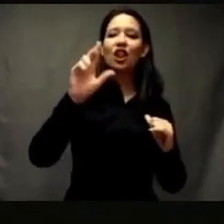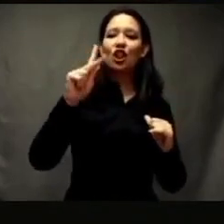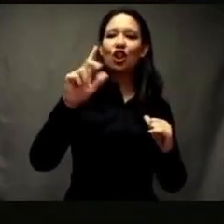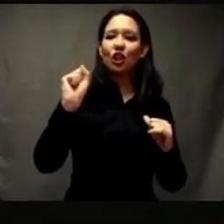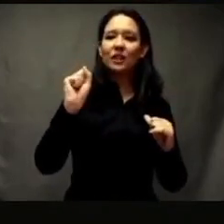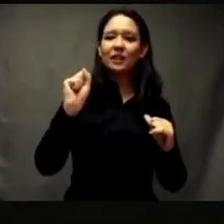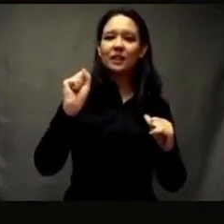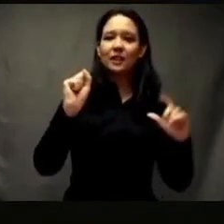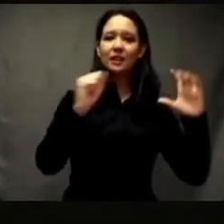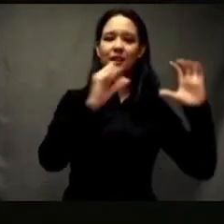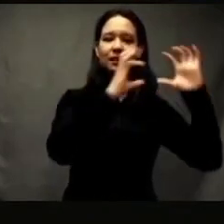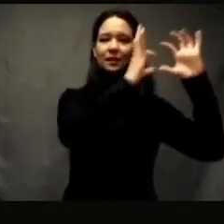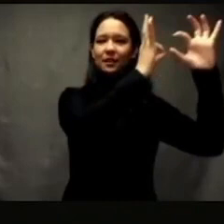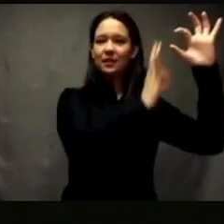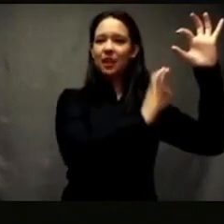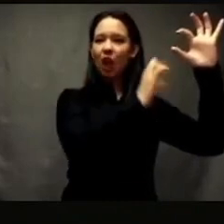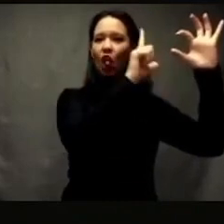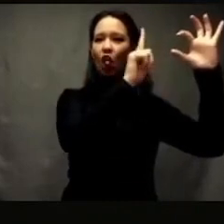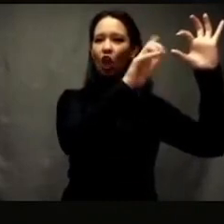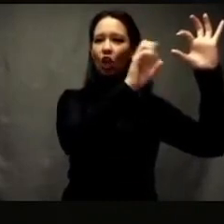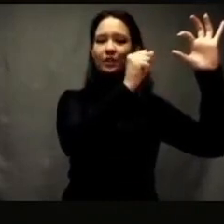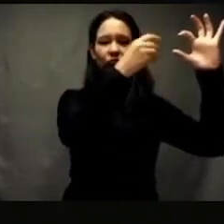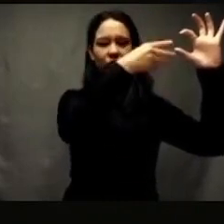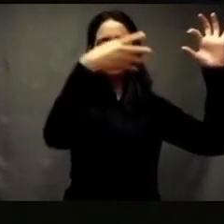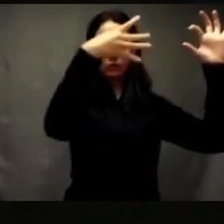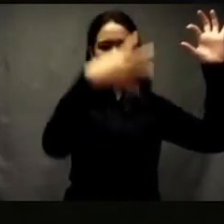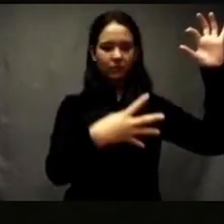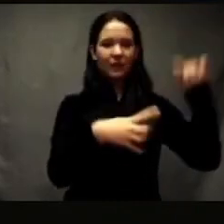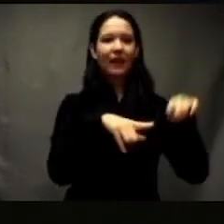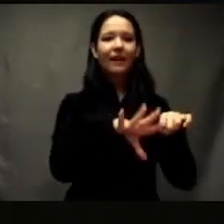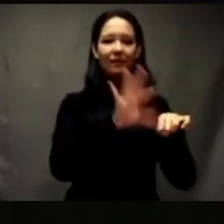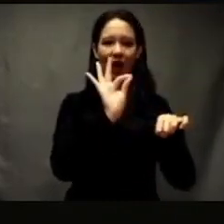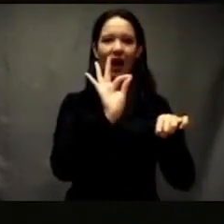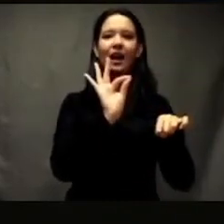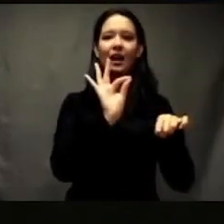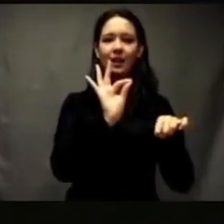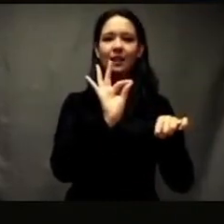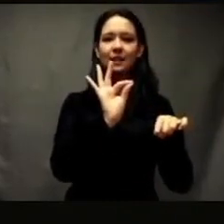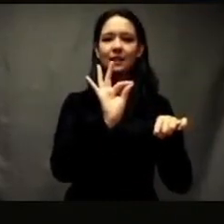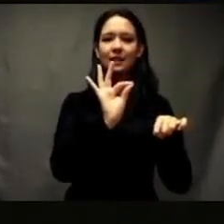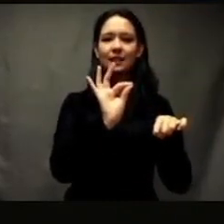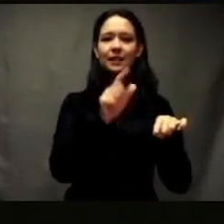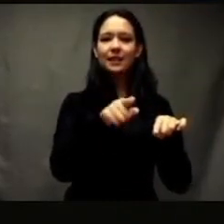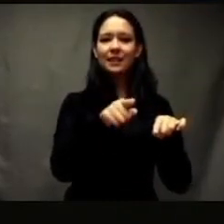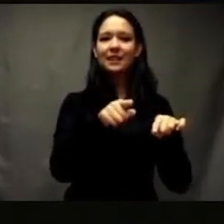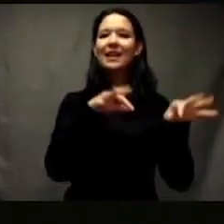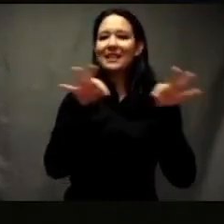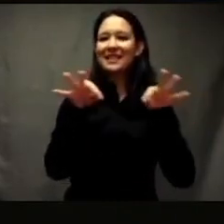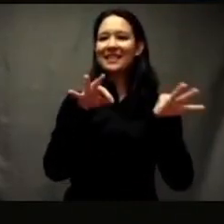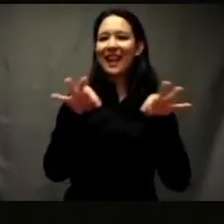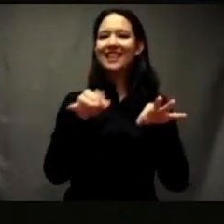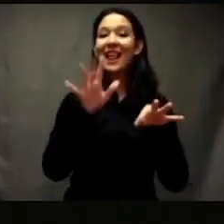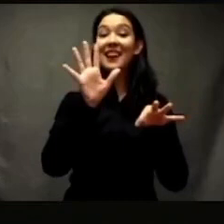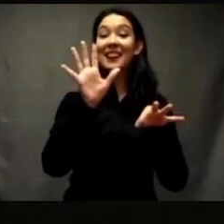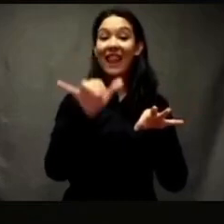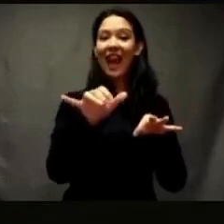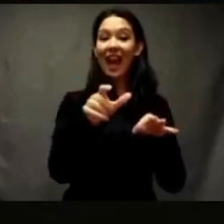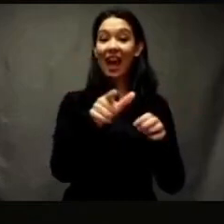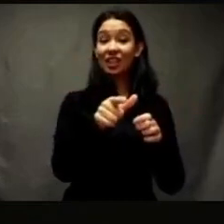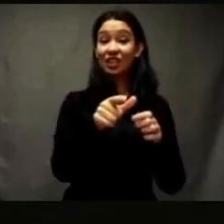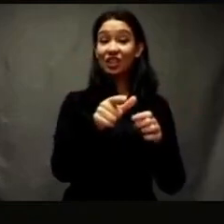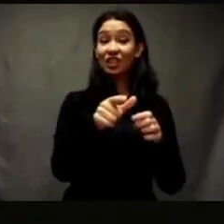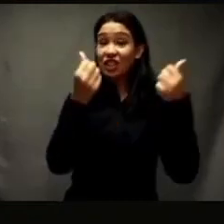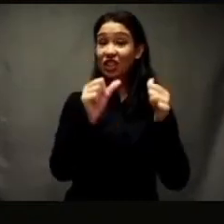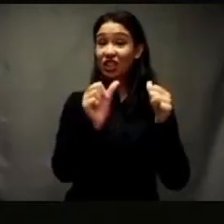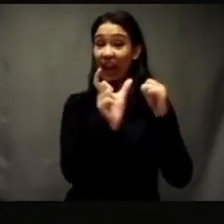programming blocks, and then I'm going to scroll down a little bit, and you see it right here. And notice that, as Jess was explaining, this shape fits